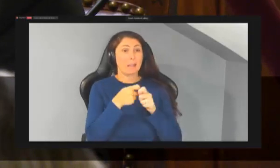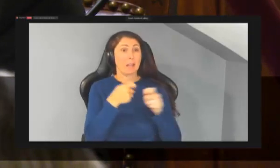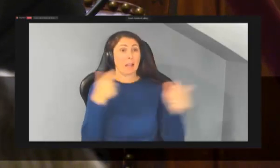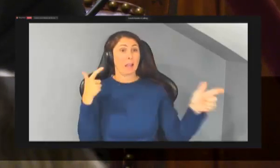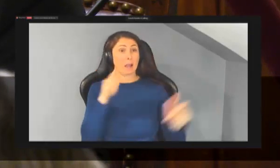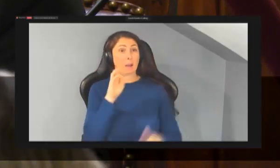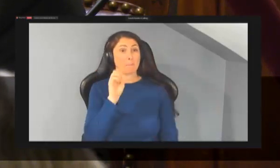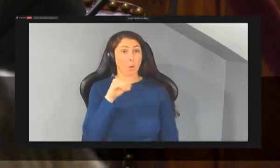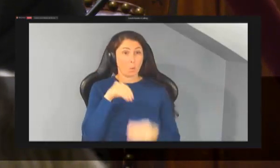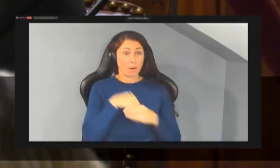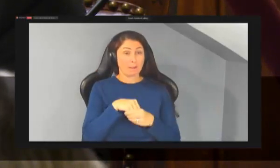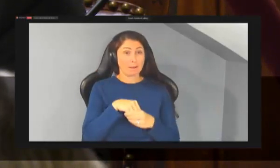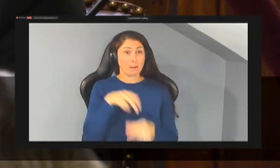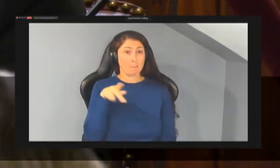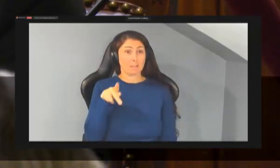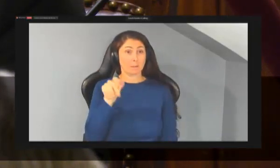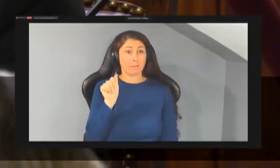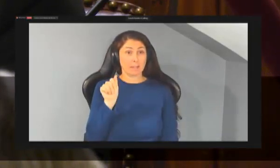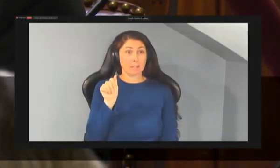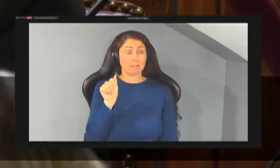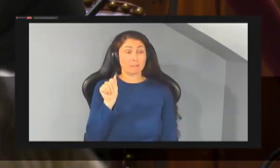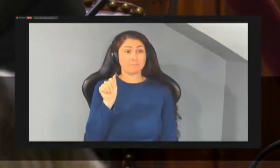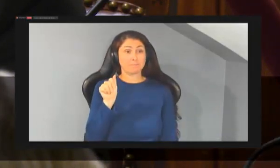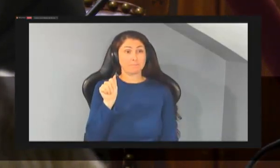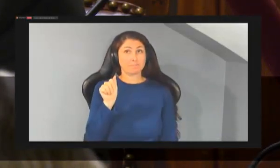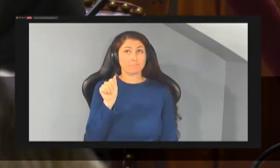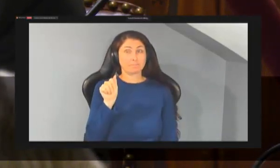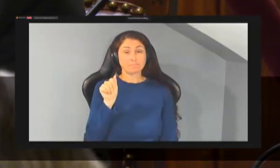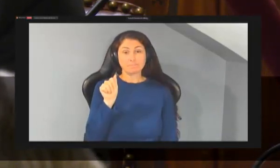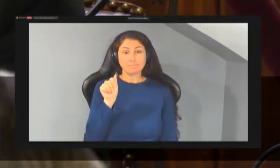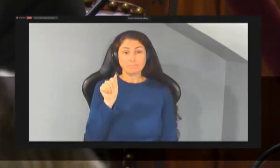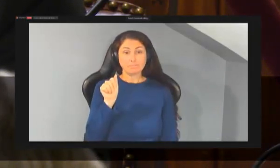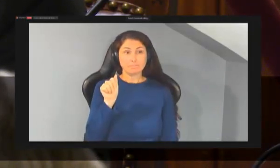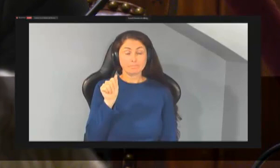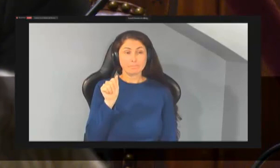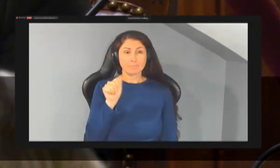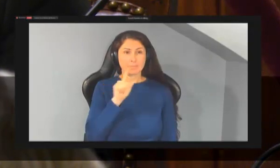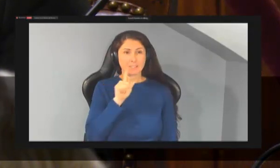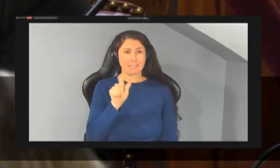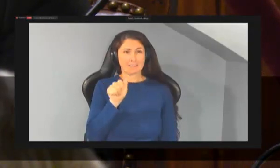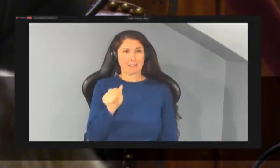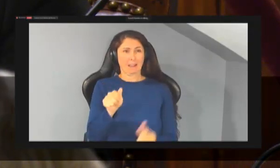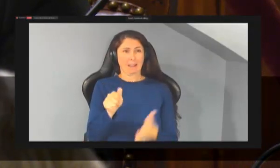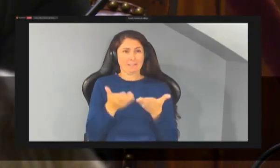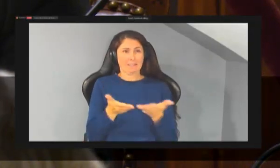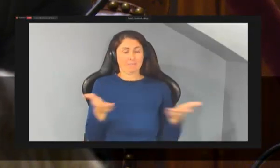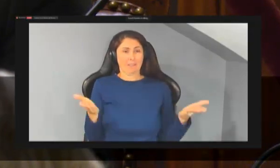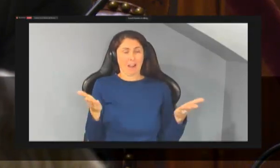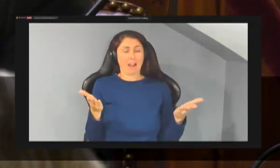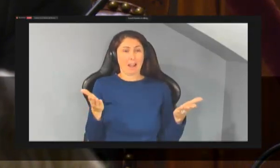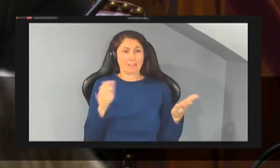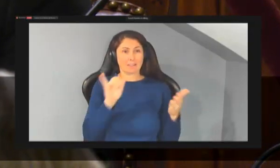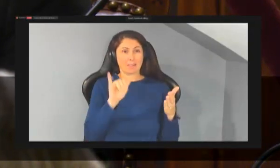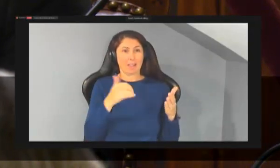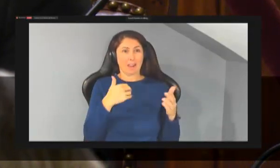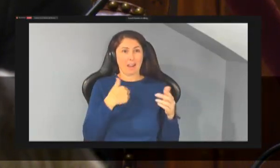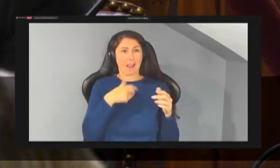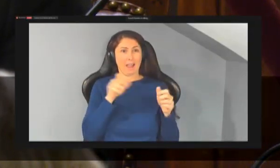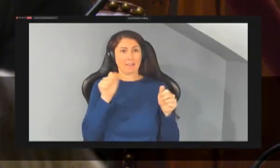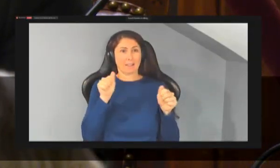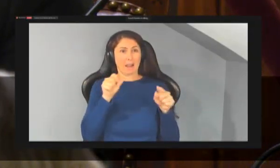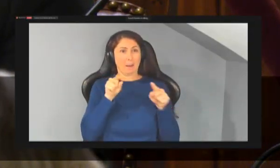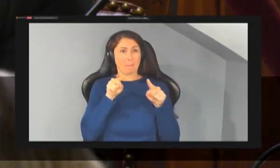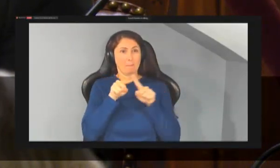is a device that delivers a projectile via